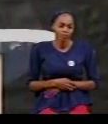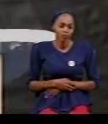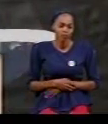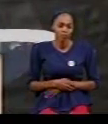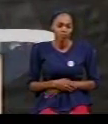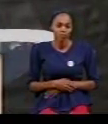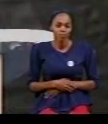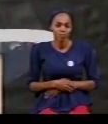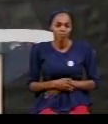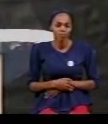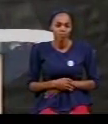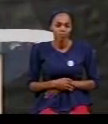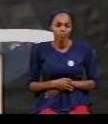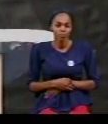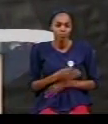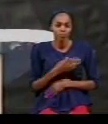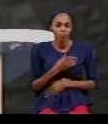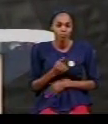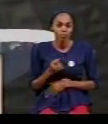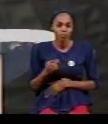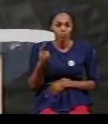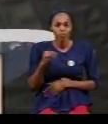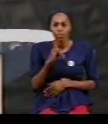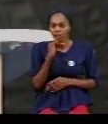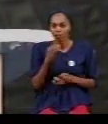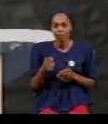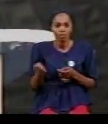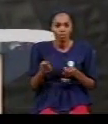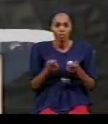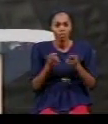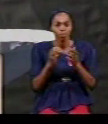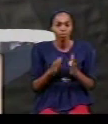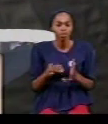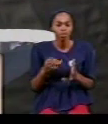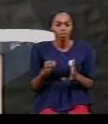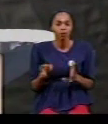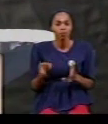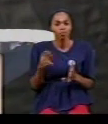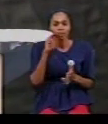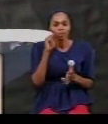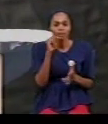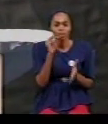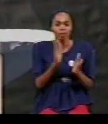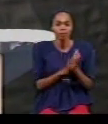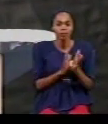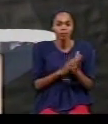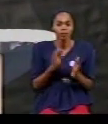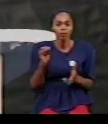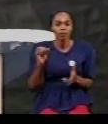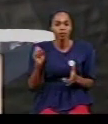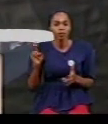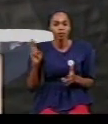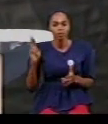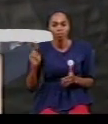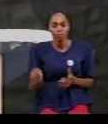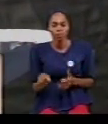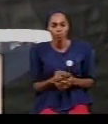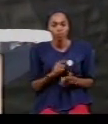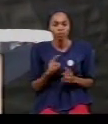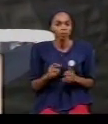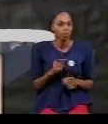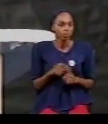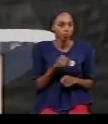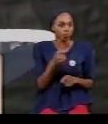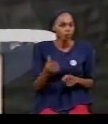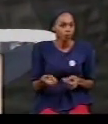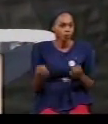And he's also the coordinator of Nigeria Praise Osun State. When others come around, we may let us